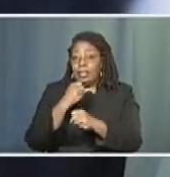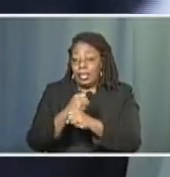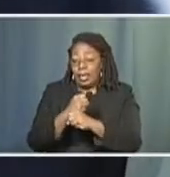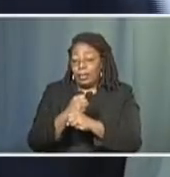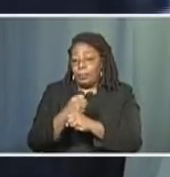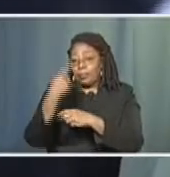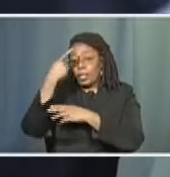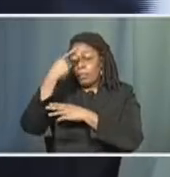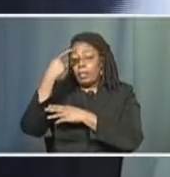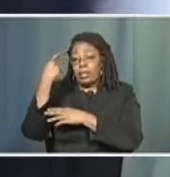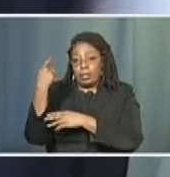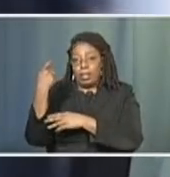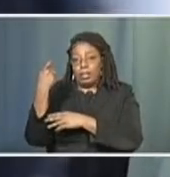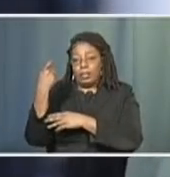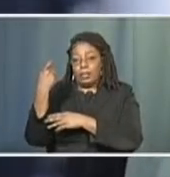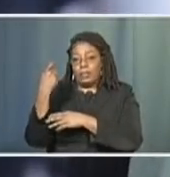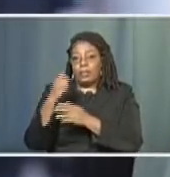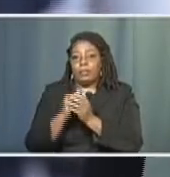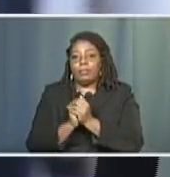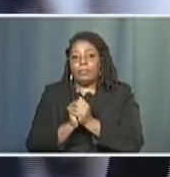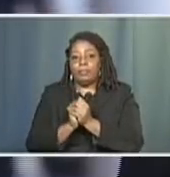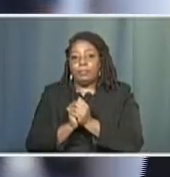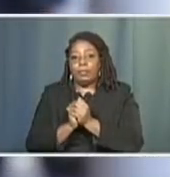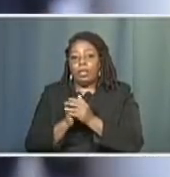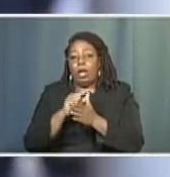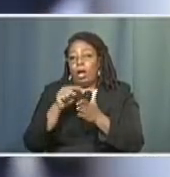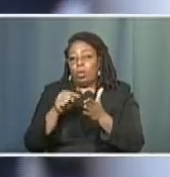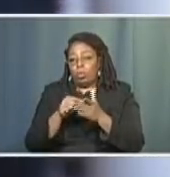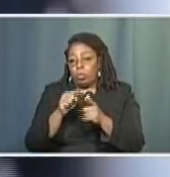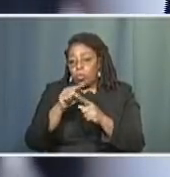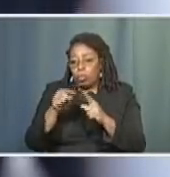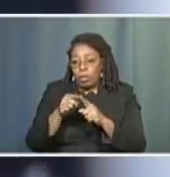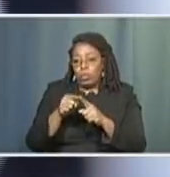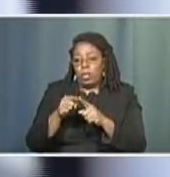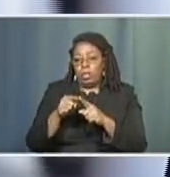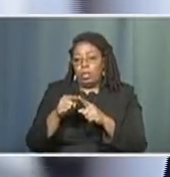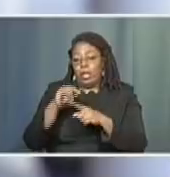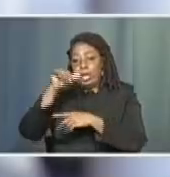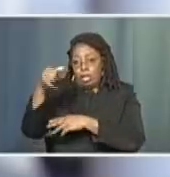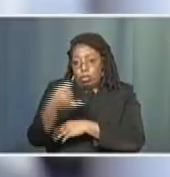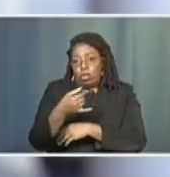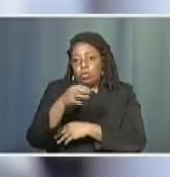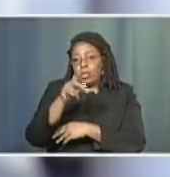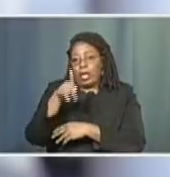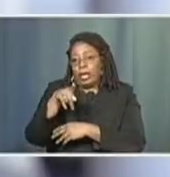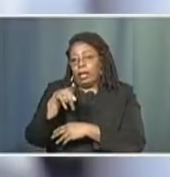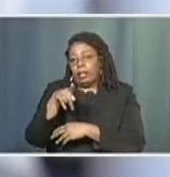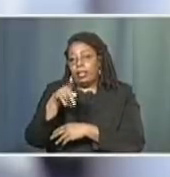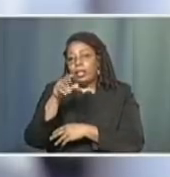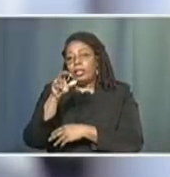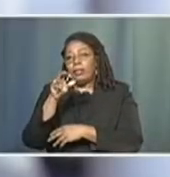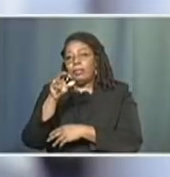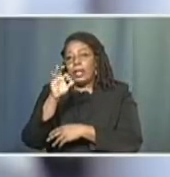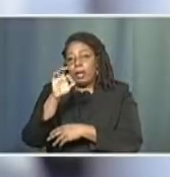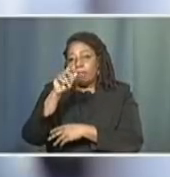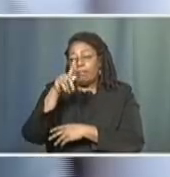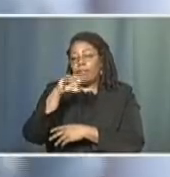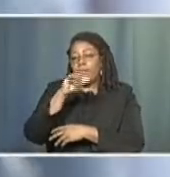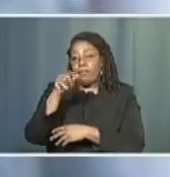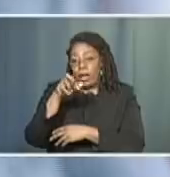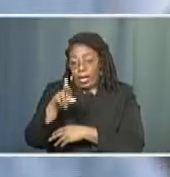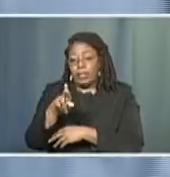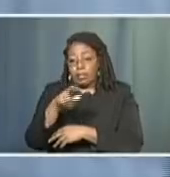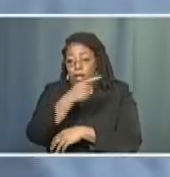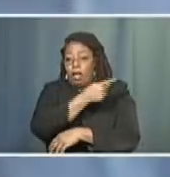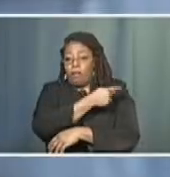simply because when the Pfizer vaccine was introduced, the appetite for the Johnson & Johnson declined. And